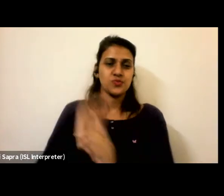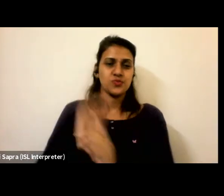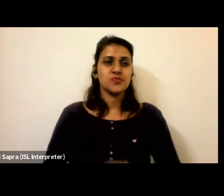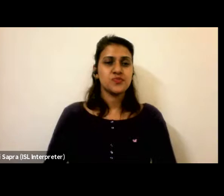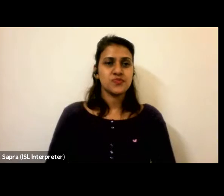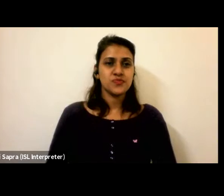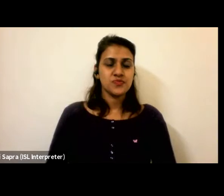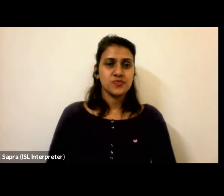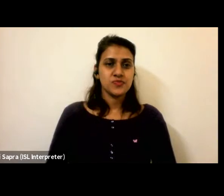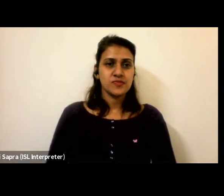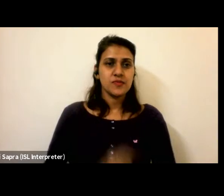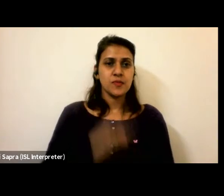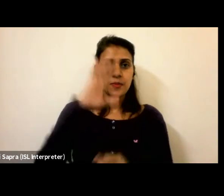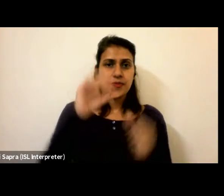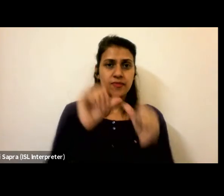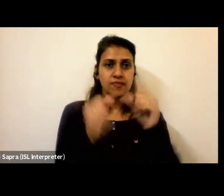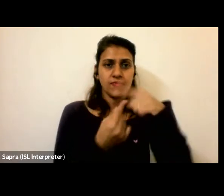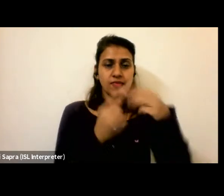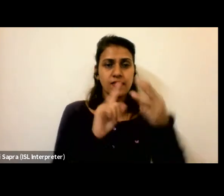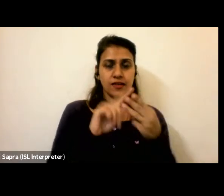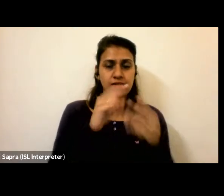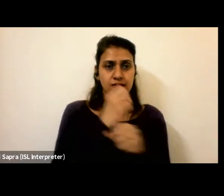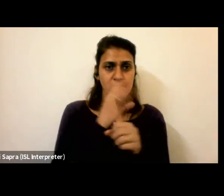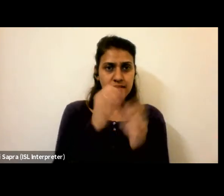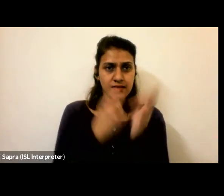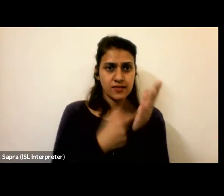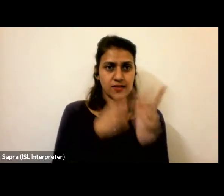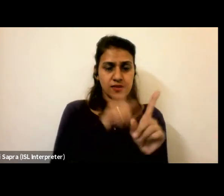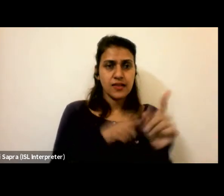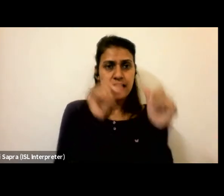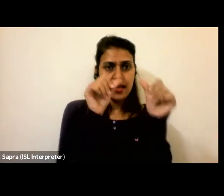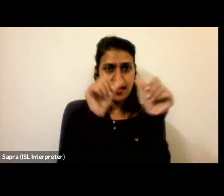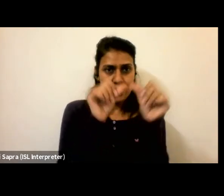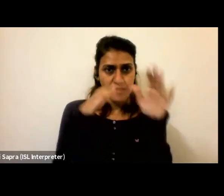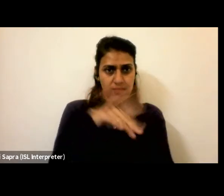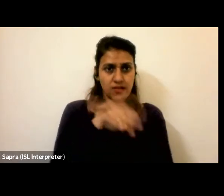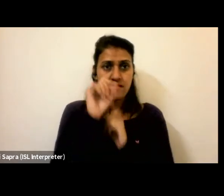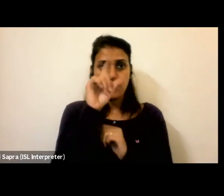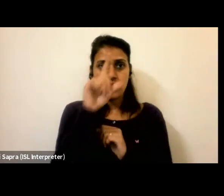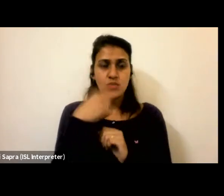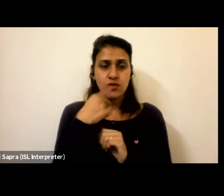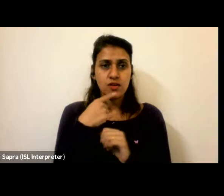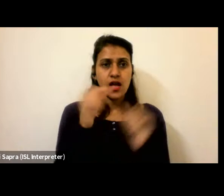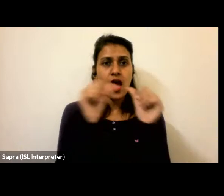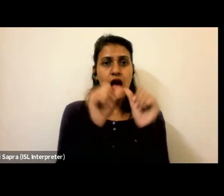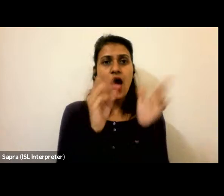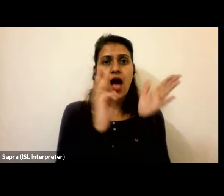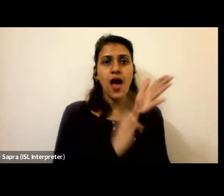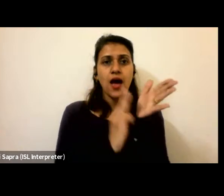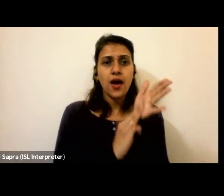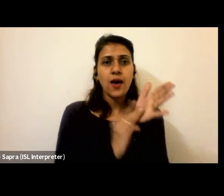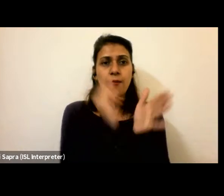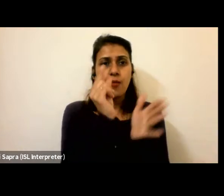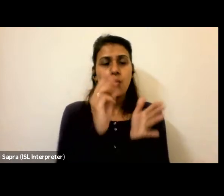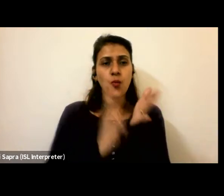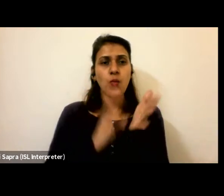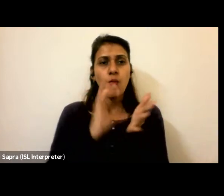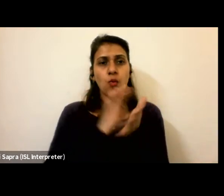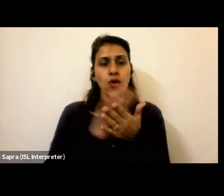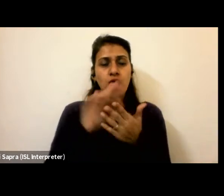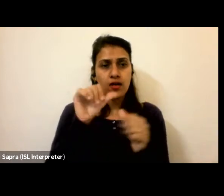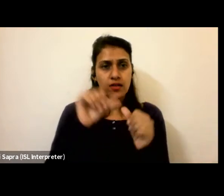In category A, the first award goes to Ammu Mohan, Senior Process